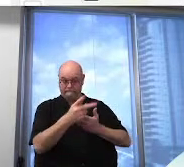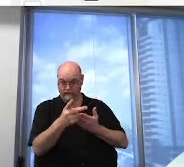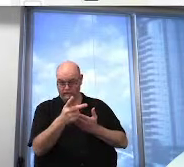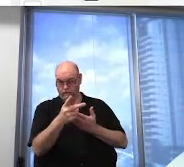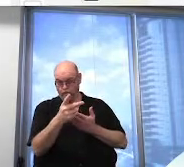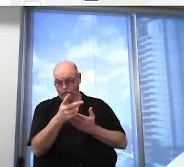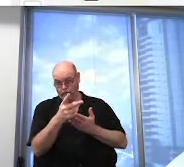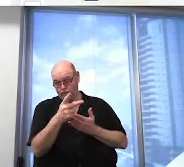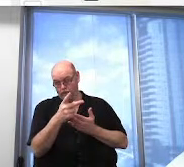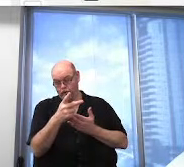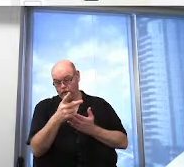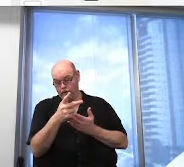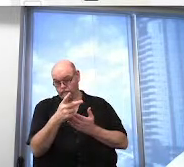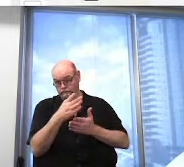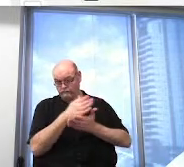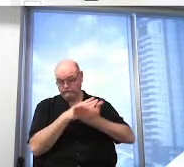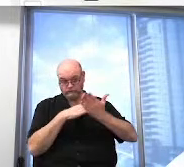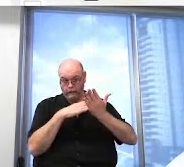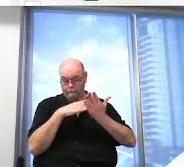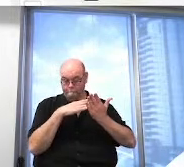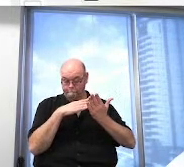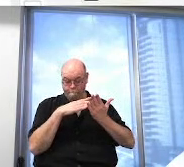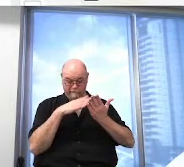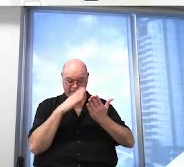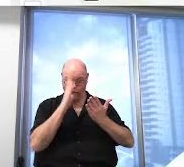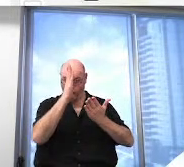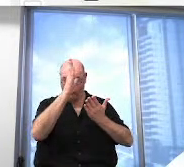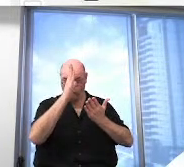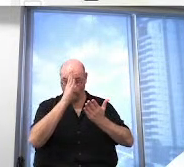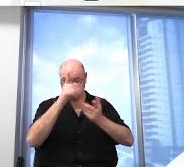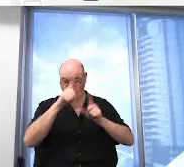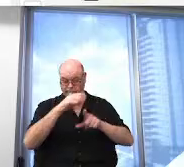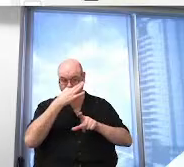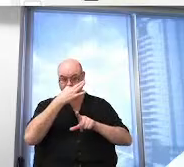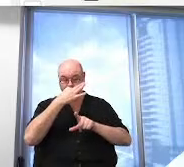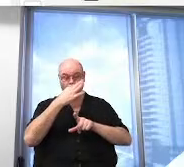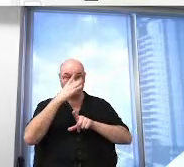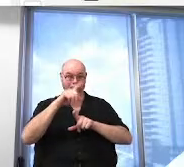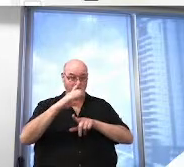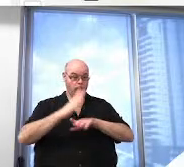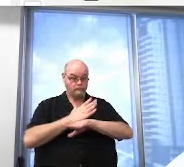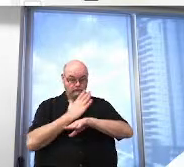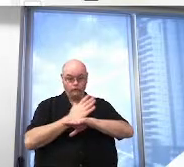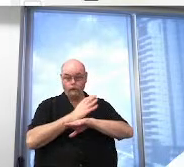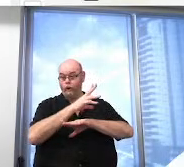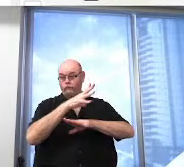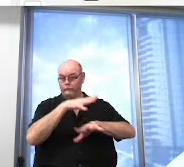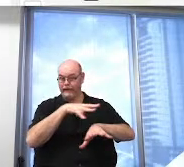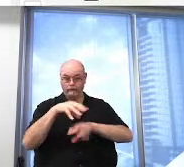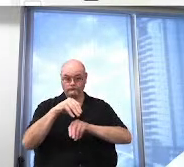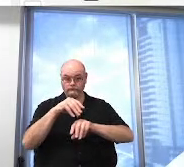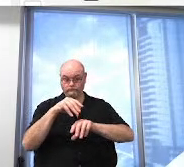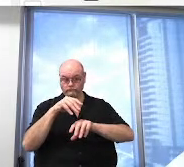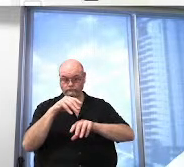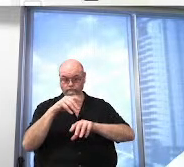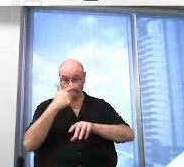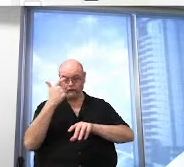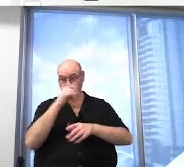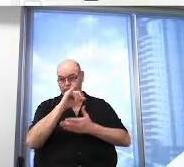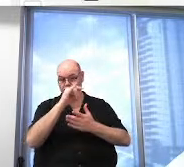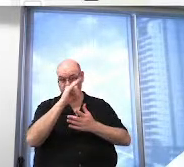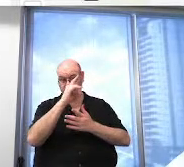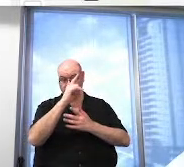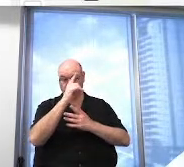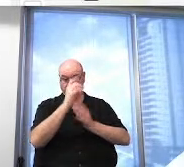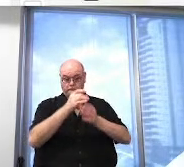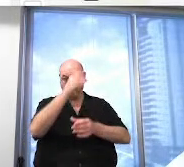failures on these, but the majority of them are imminent in that condition. You will have to restore them, or there's going to be outages associated with failures